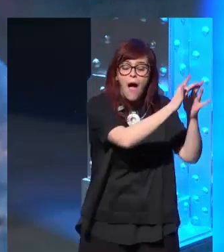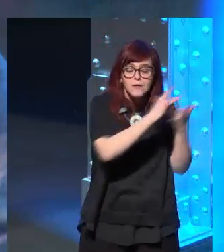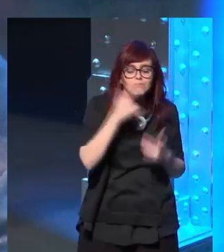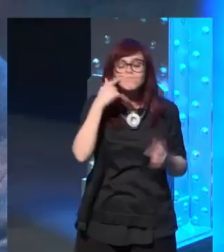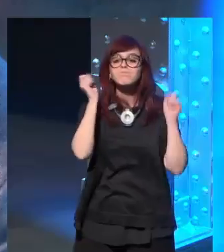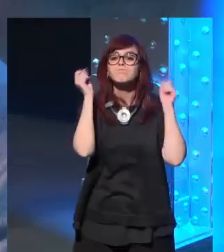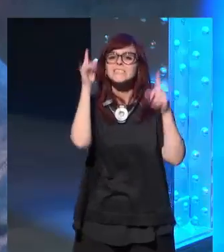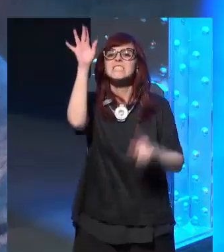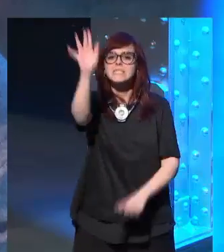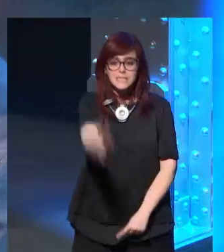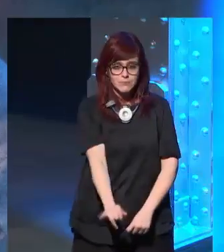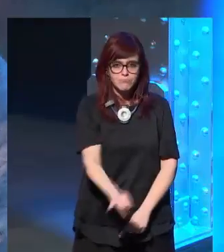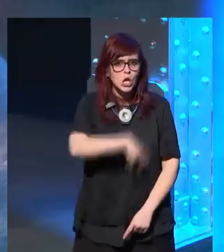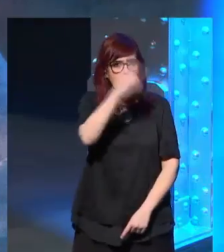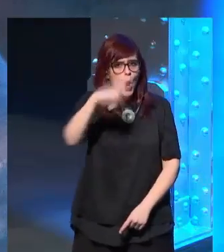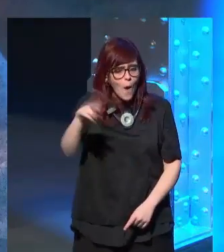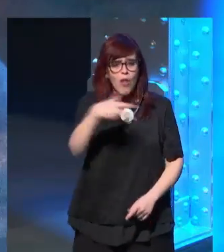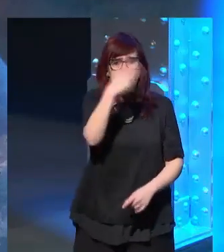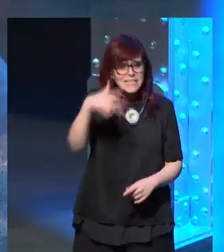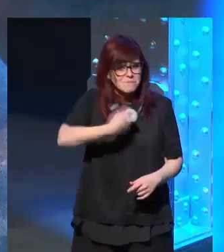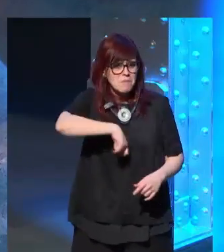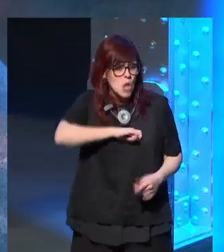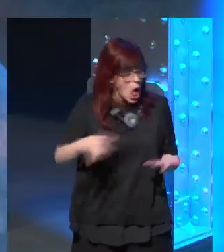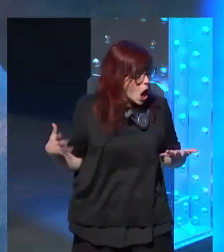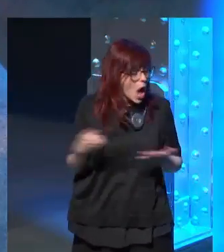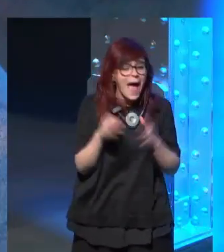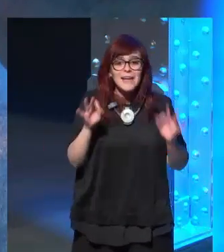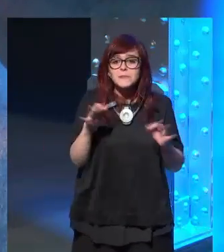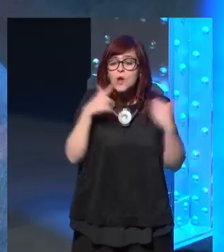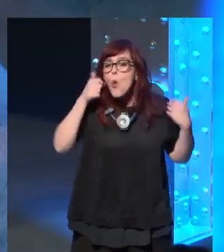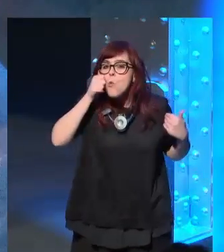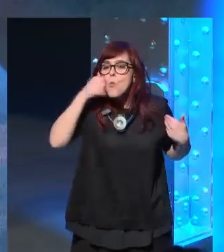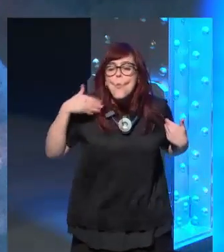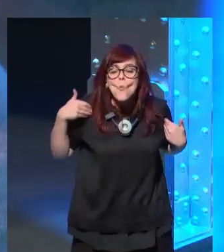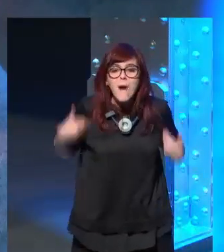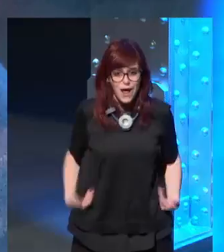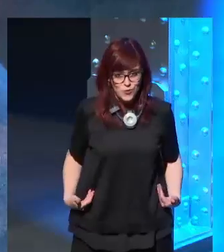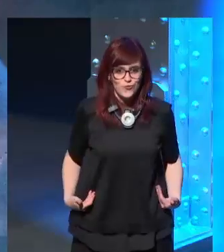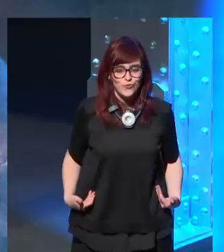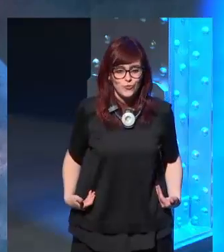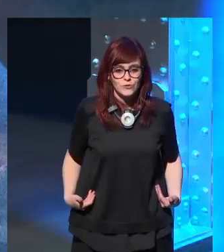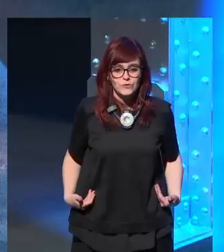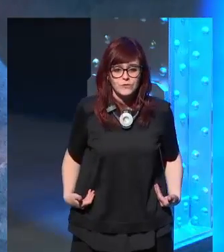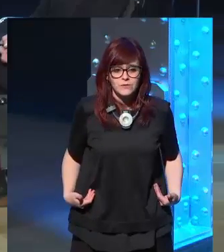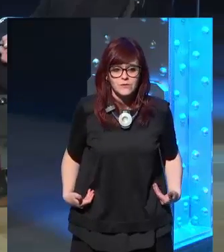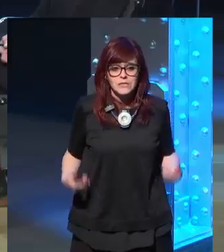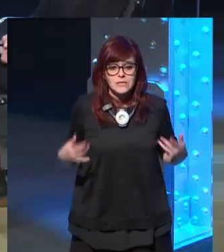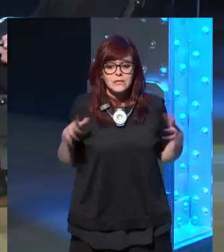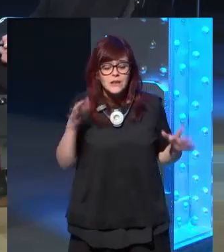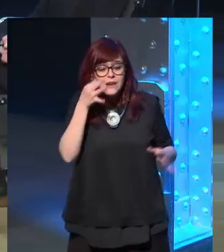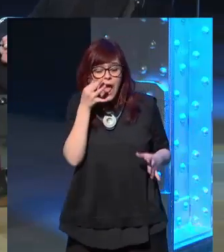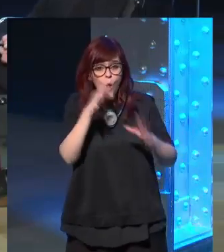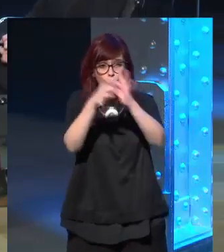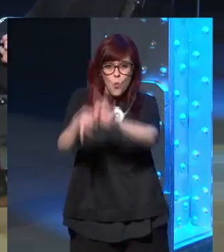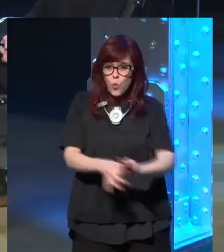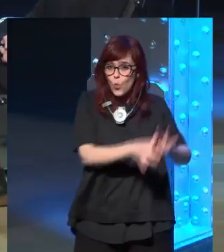are Norwegian or Spanish or Danish, but we're first and foremost humans. And we can see that there are so much more that unites us than what divides us. And I think that